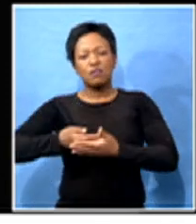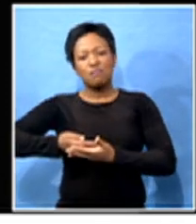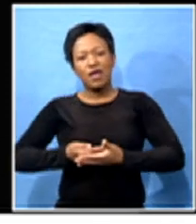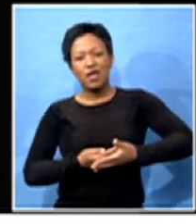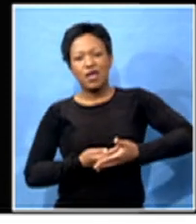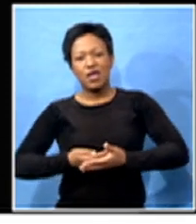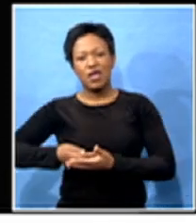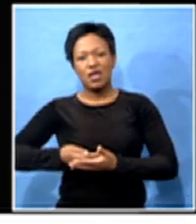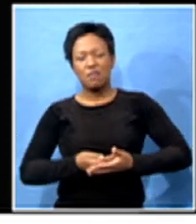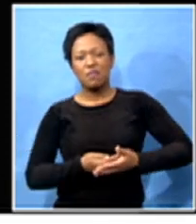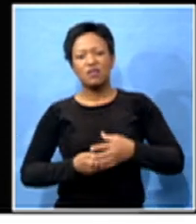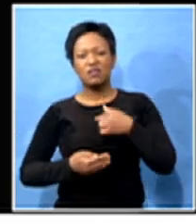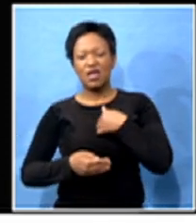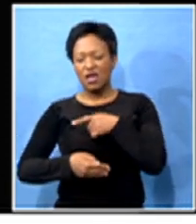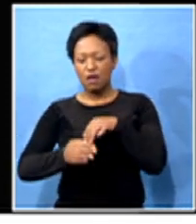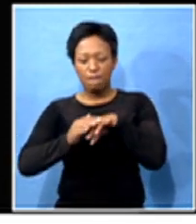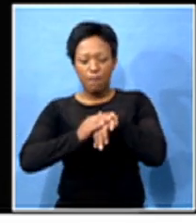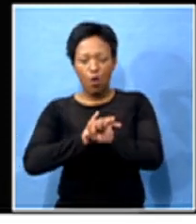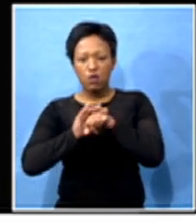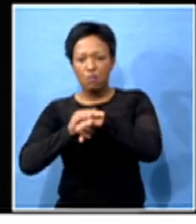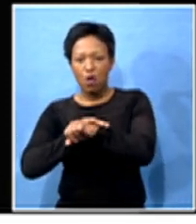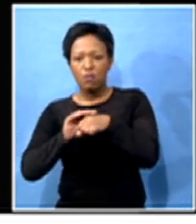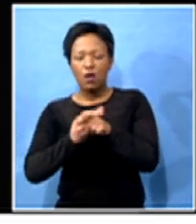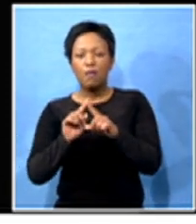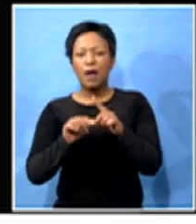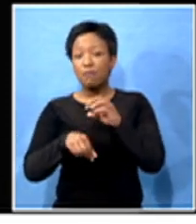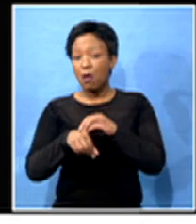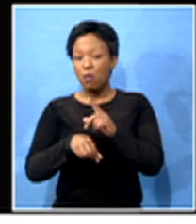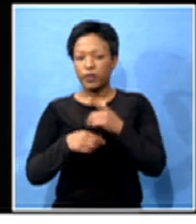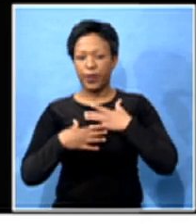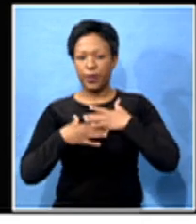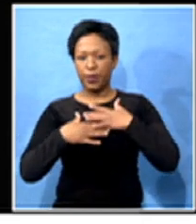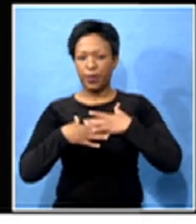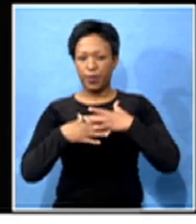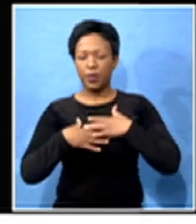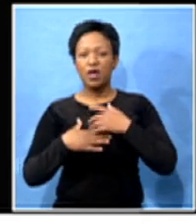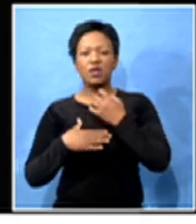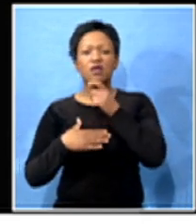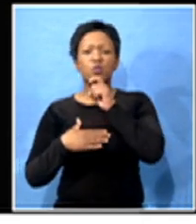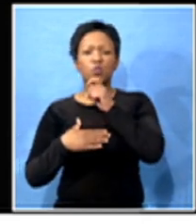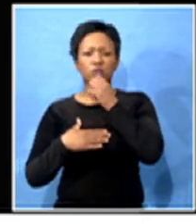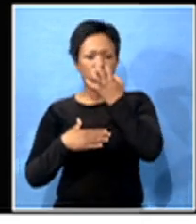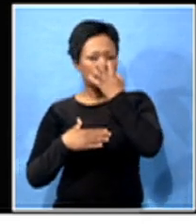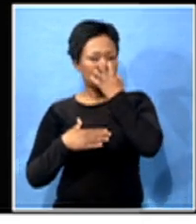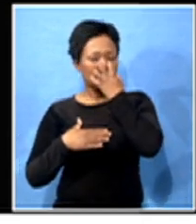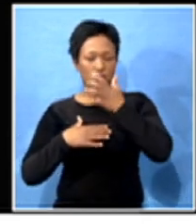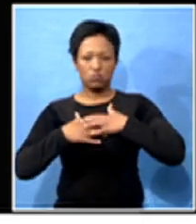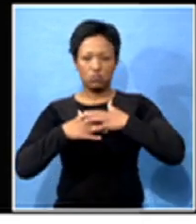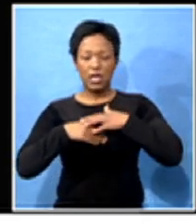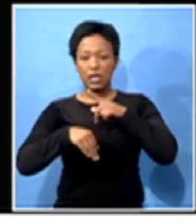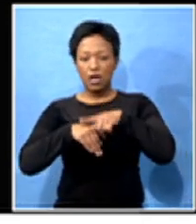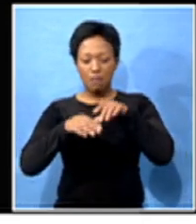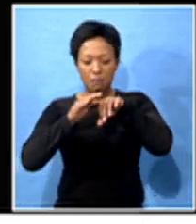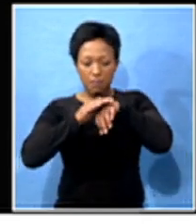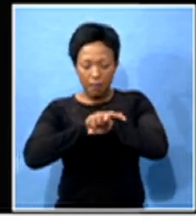with breathing problems, and they are using the machines to support them to